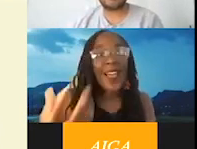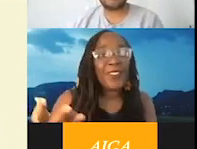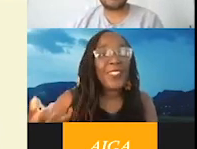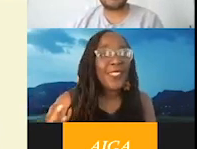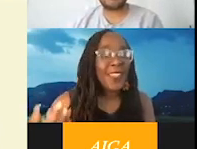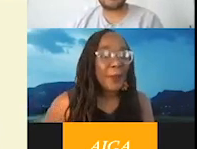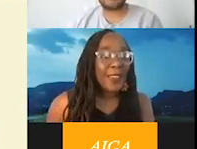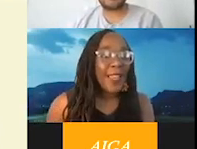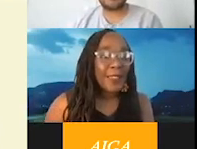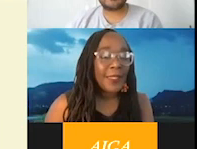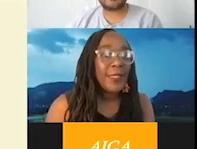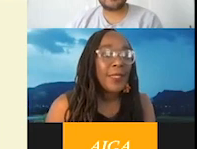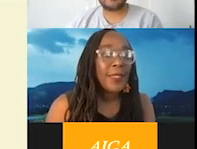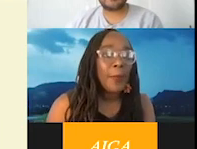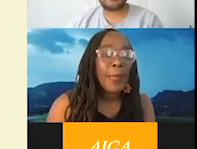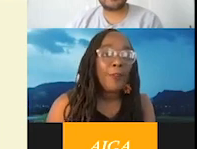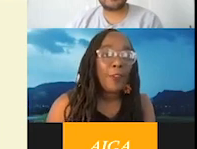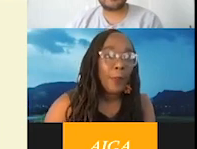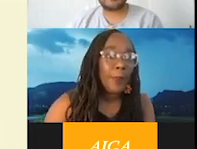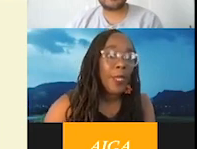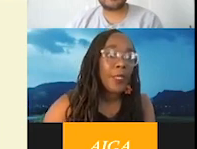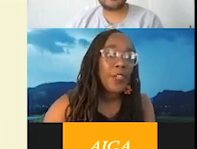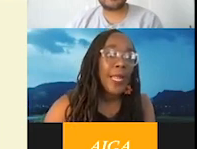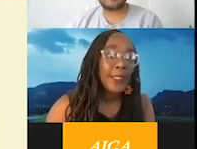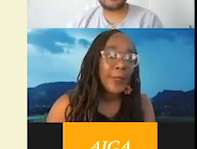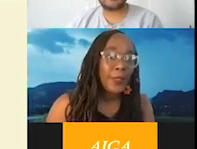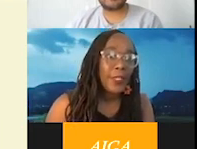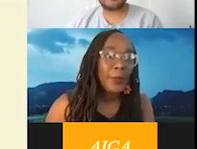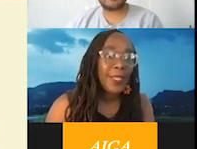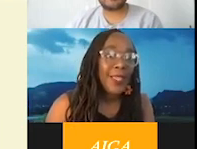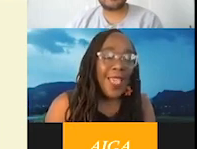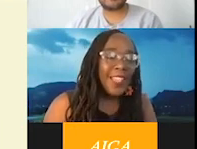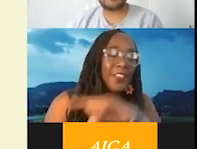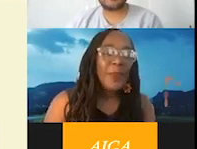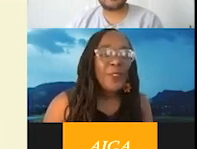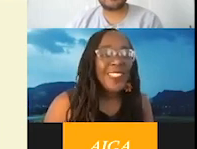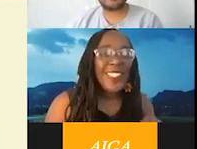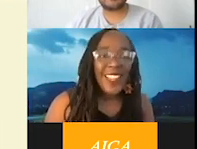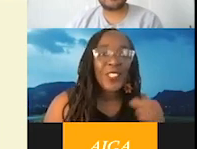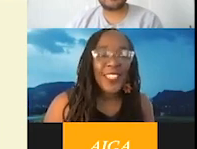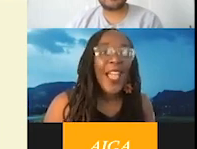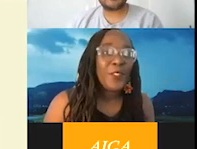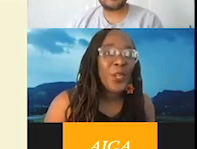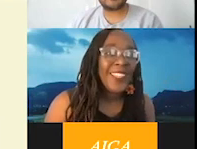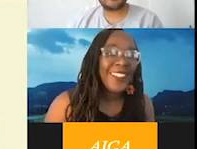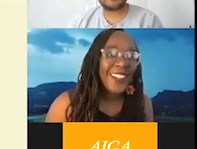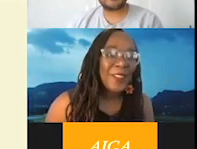don't have an American accent. I'm from Trinidad and Tobago in the Caribbean. Actually, even before I say that, I should